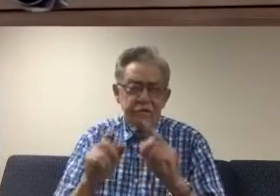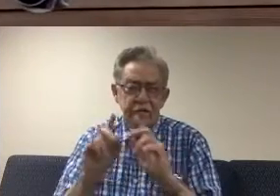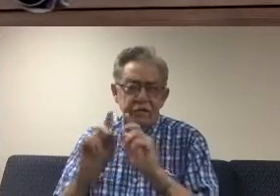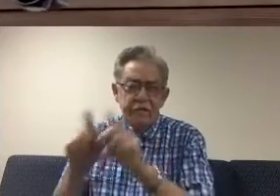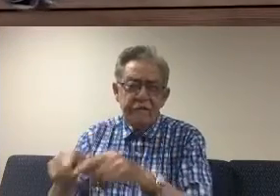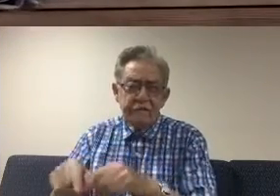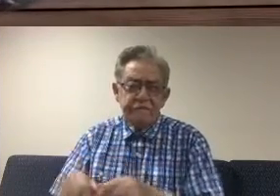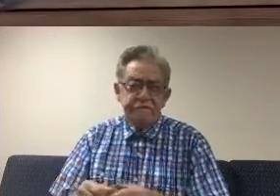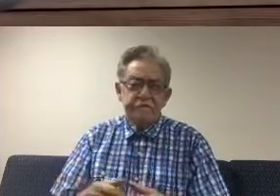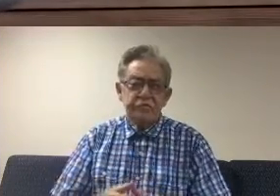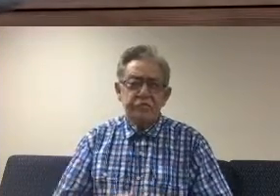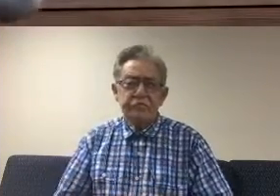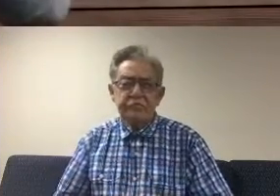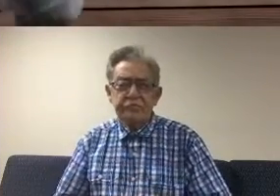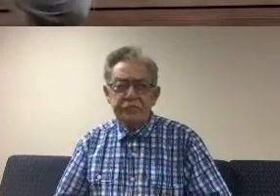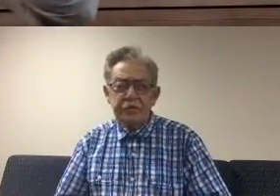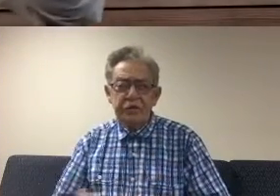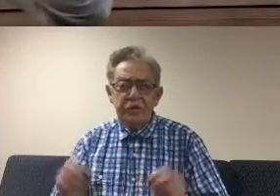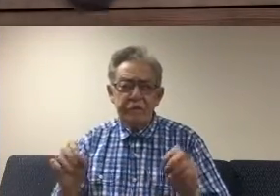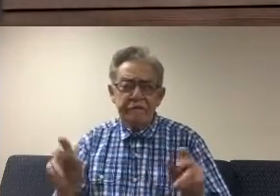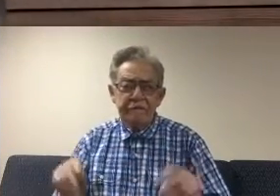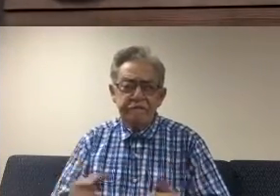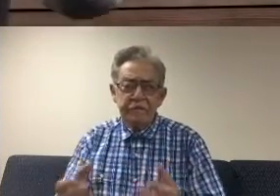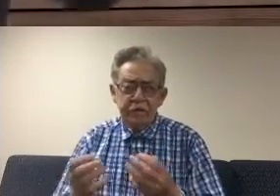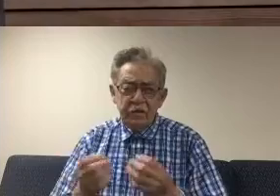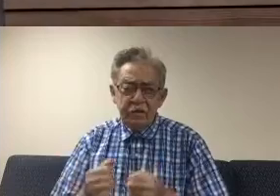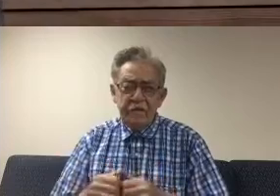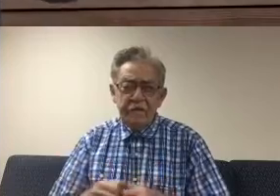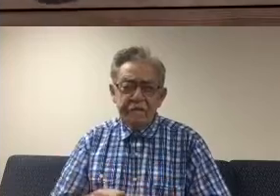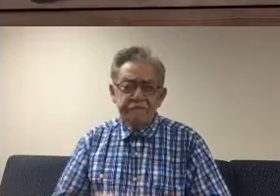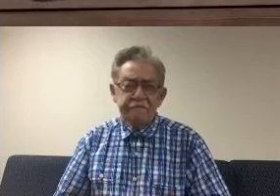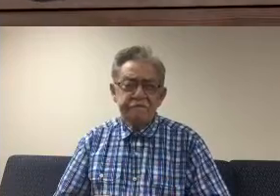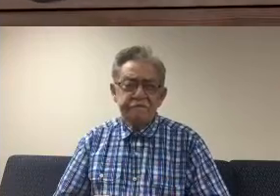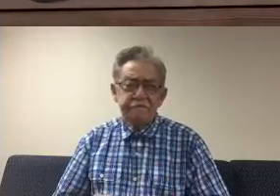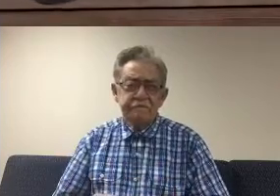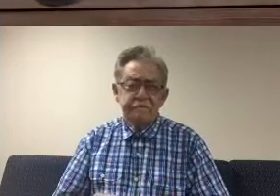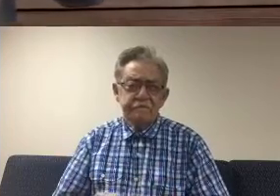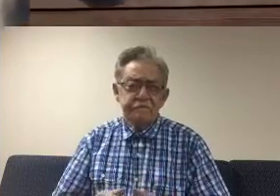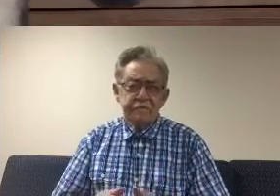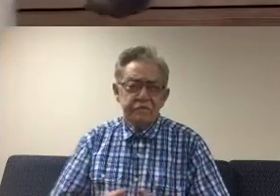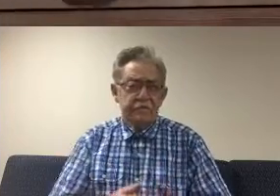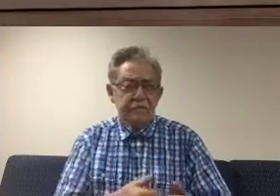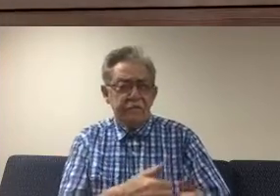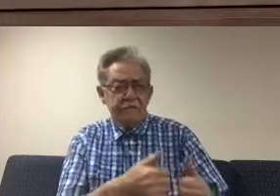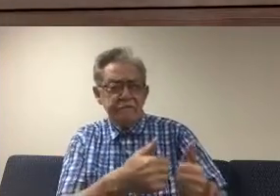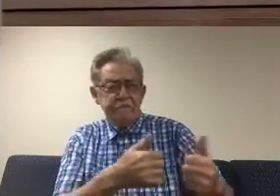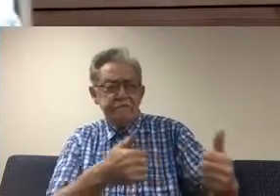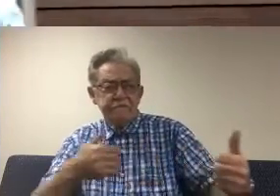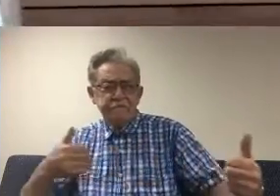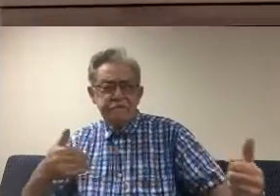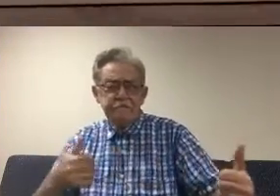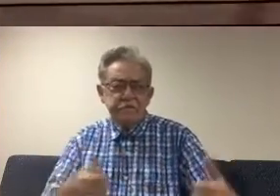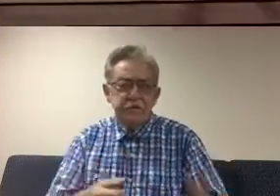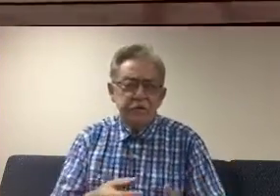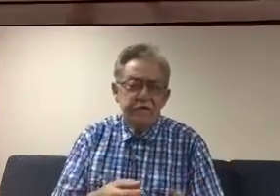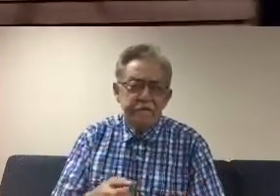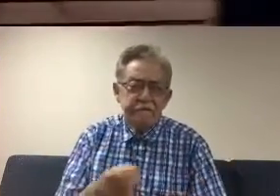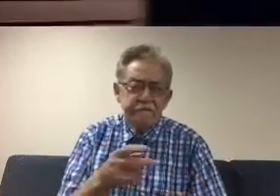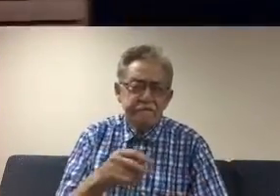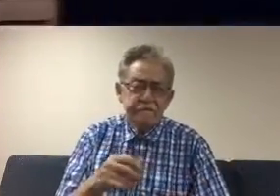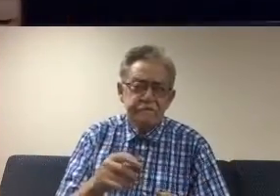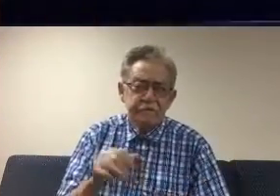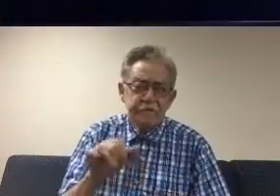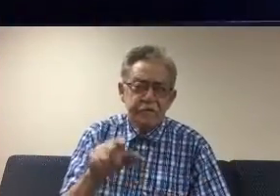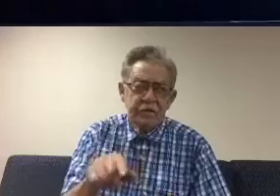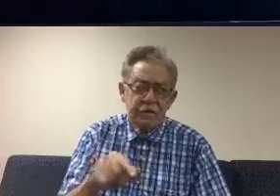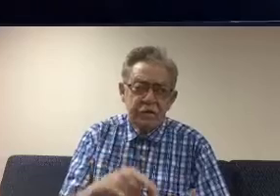hide, okay? I just want to get away as far away as I can from all of this. If your courage to witness for Jesus, which